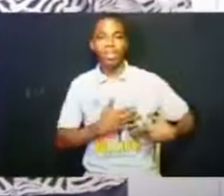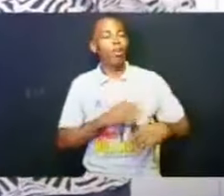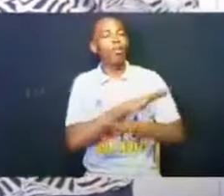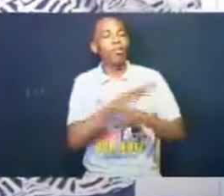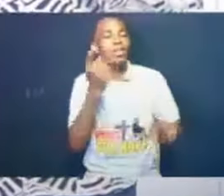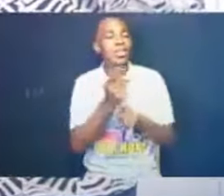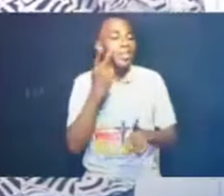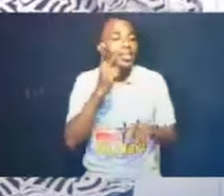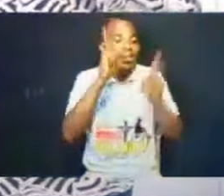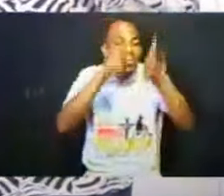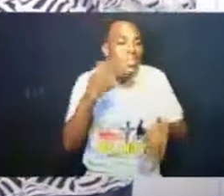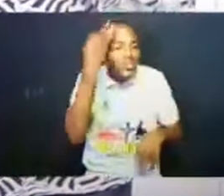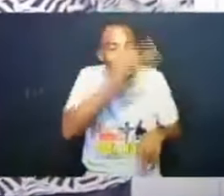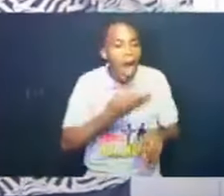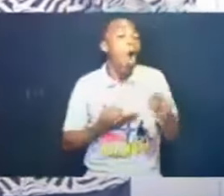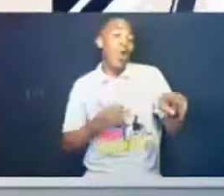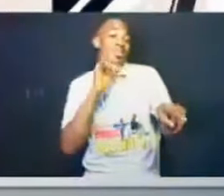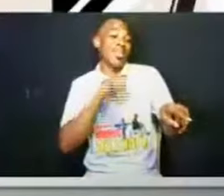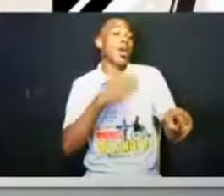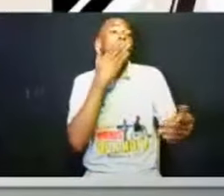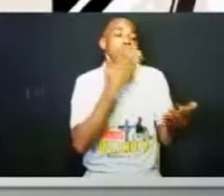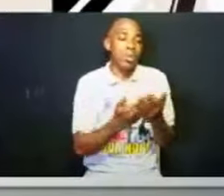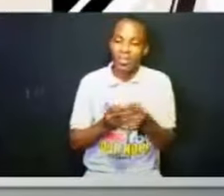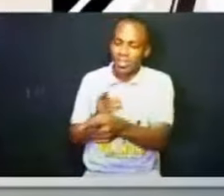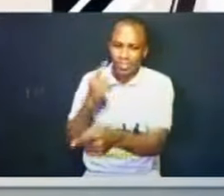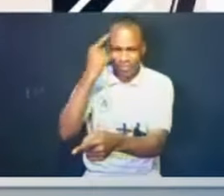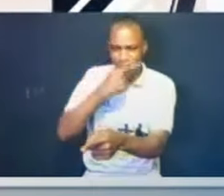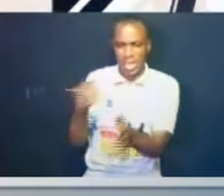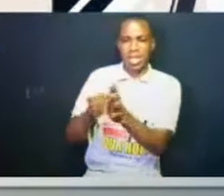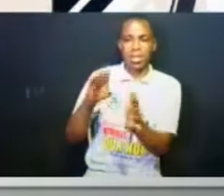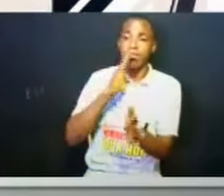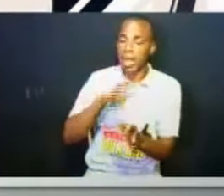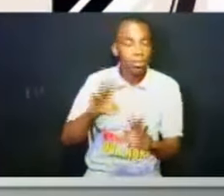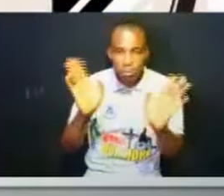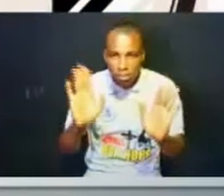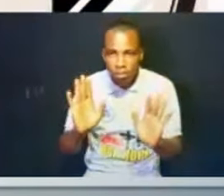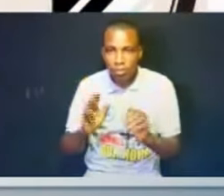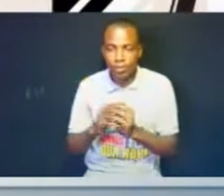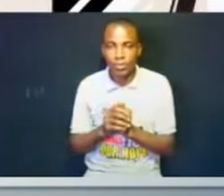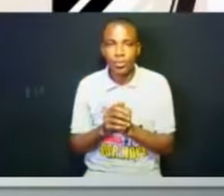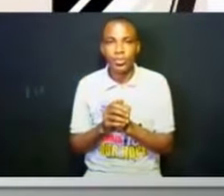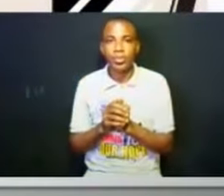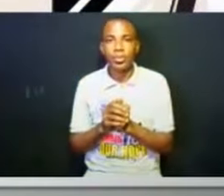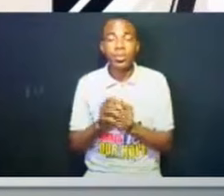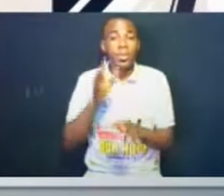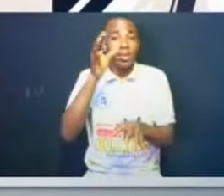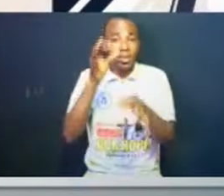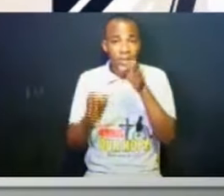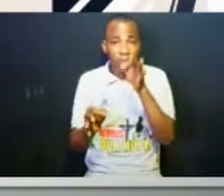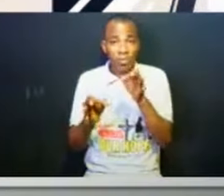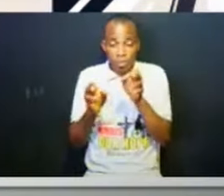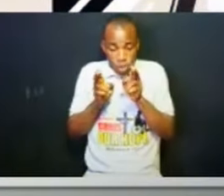the human being is self-aware. He is able to stand